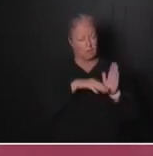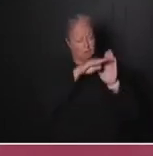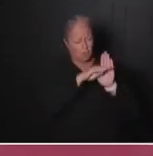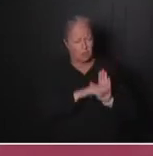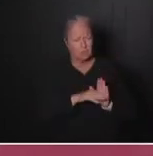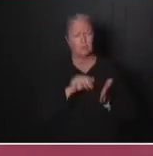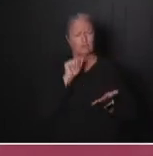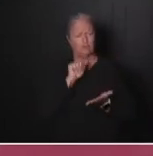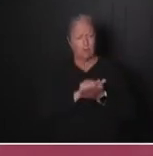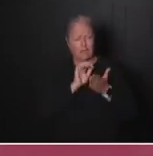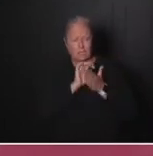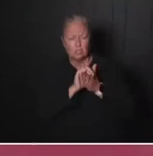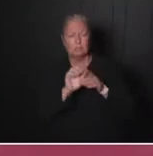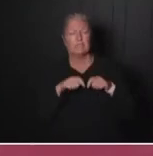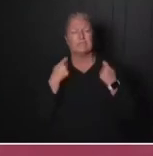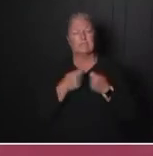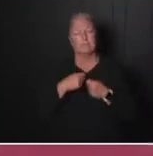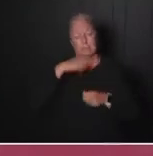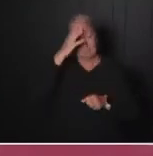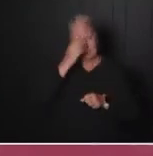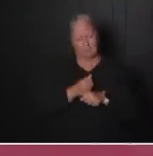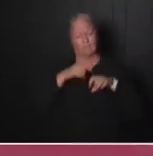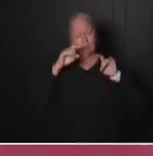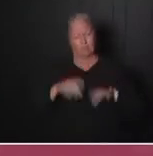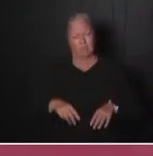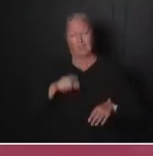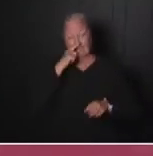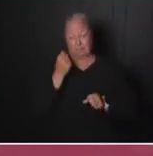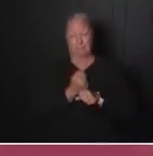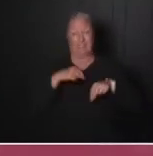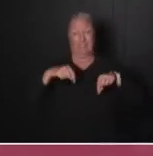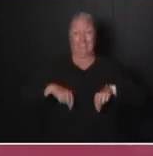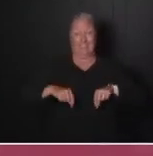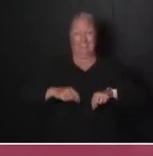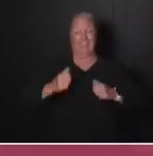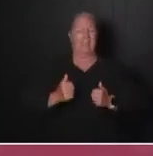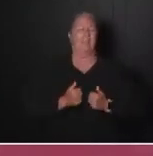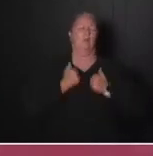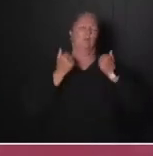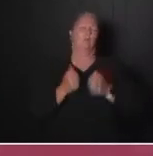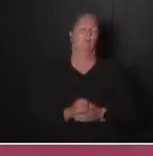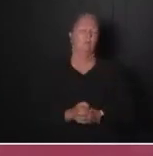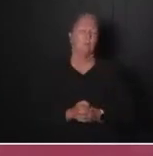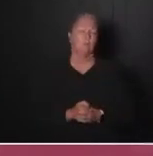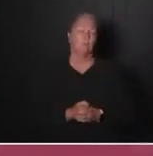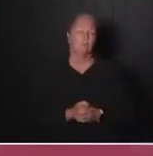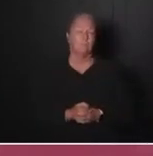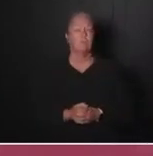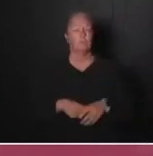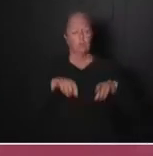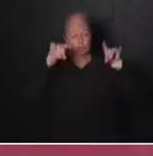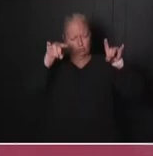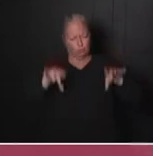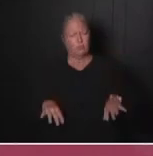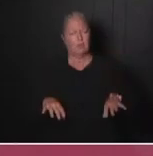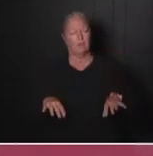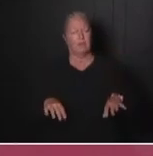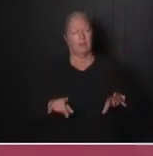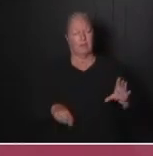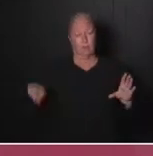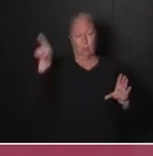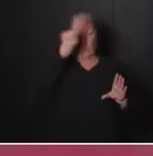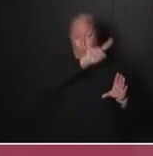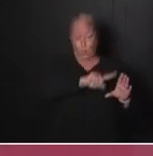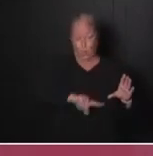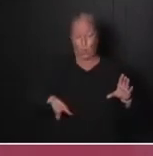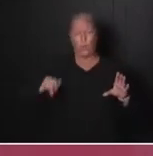truly believe our country can make this moment our own. An Australia that's